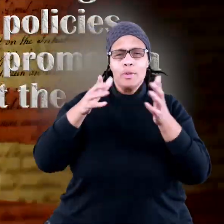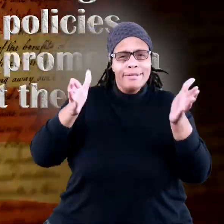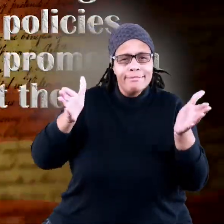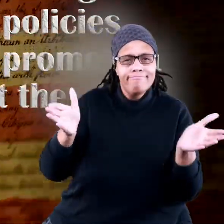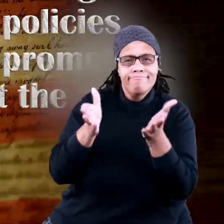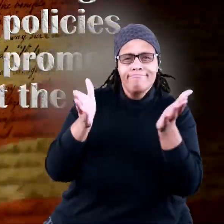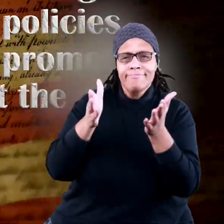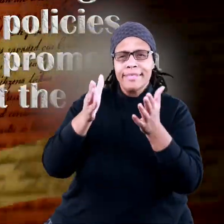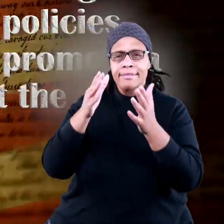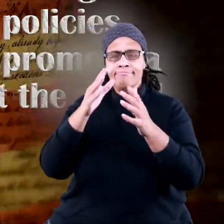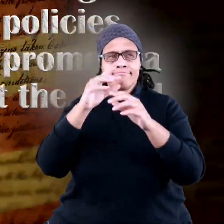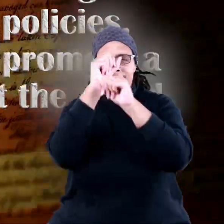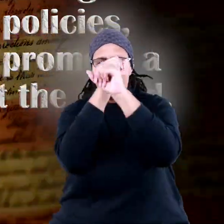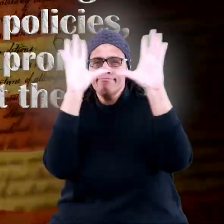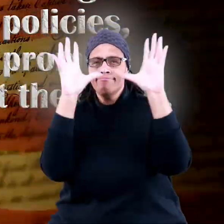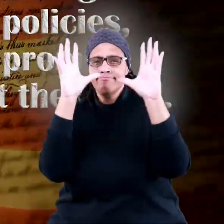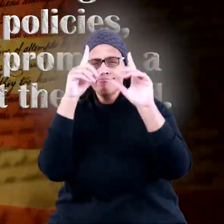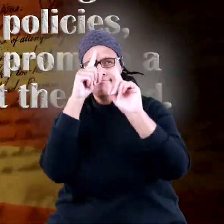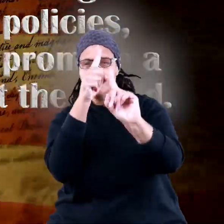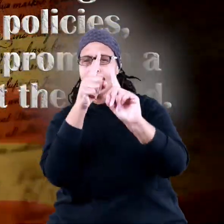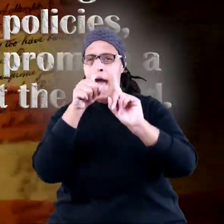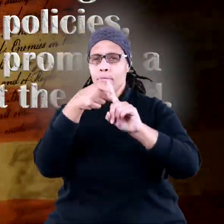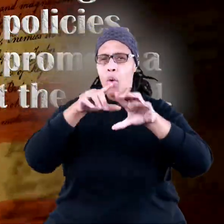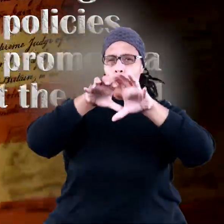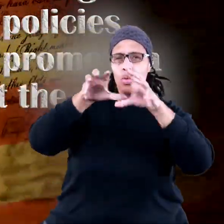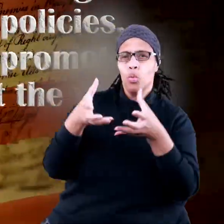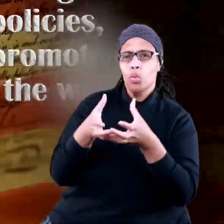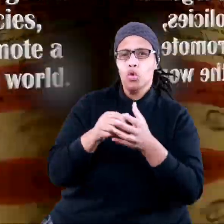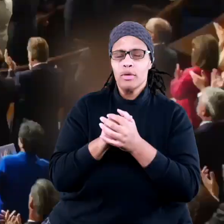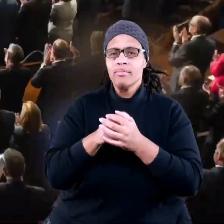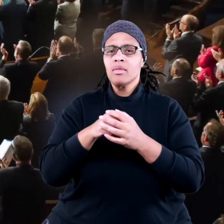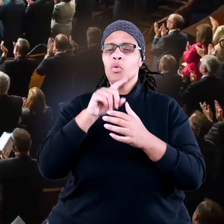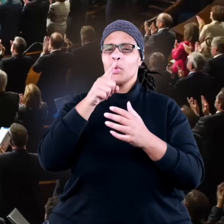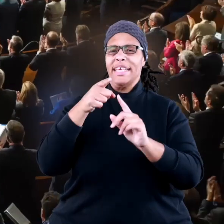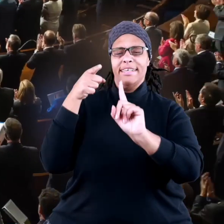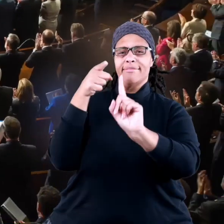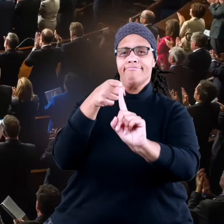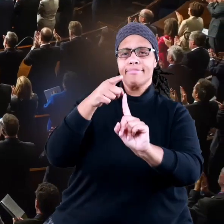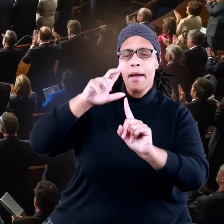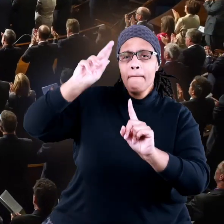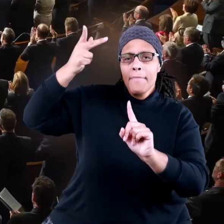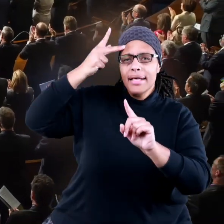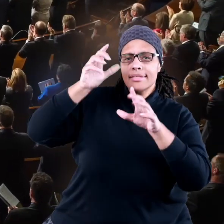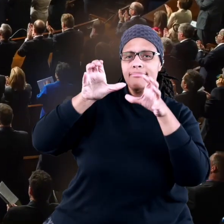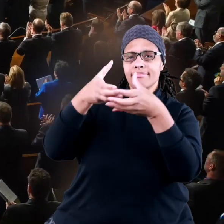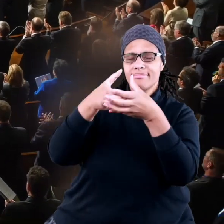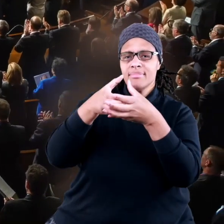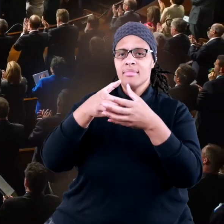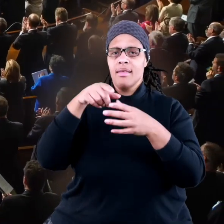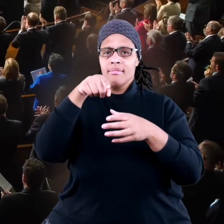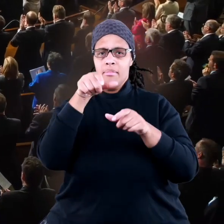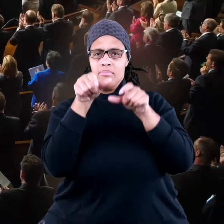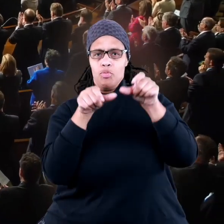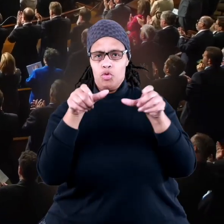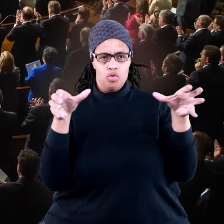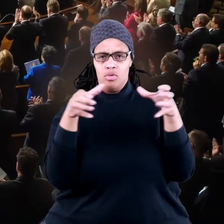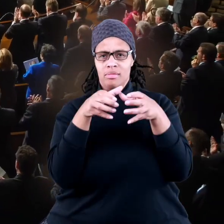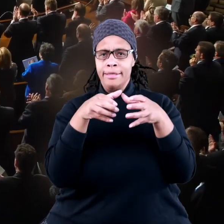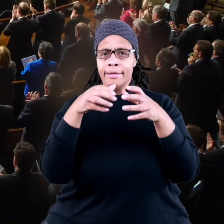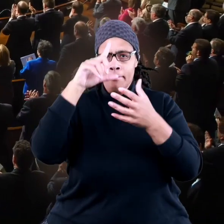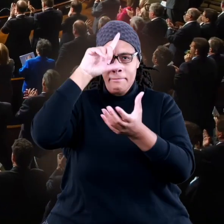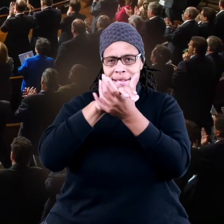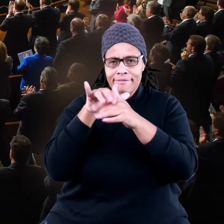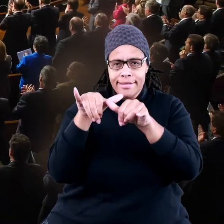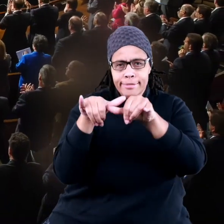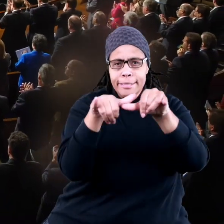legislation, and to promote a certain way of thinking about the world. In other words, a political party is made up of people who